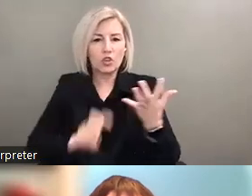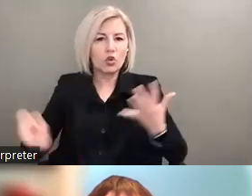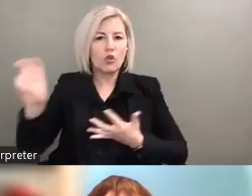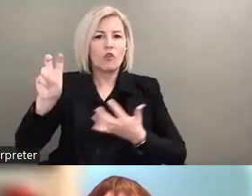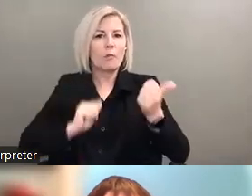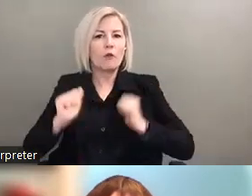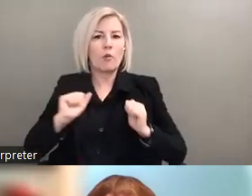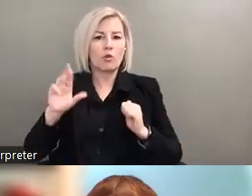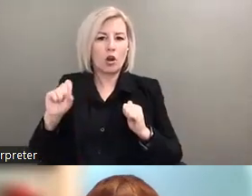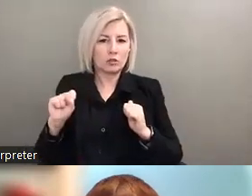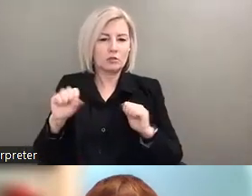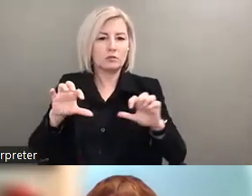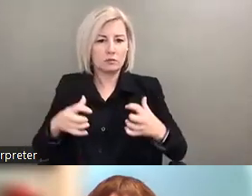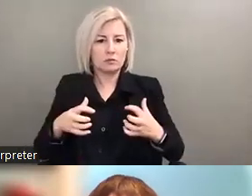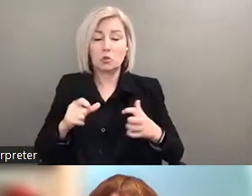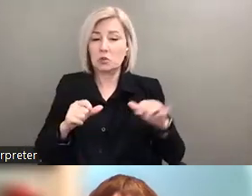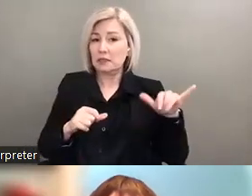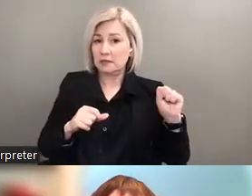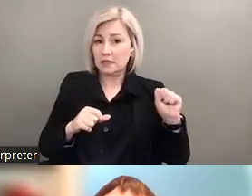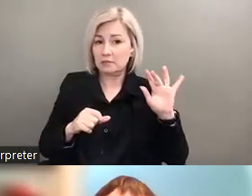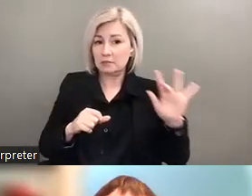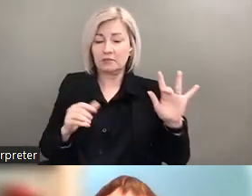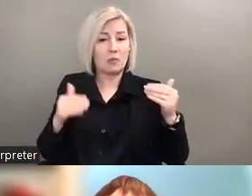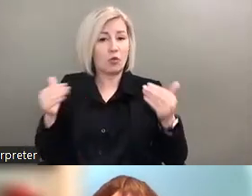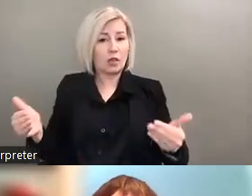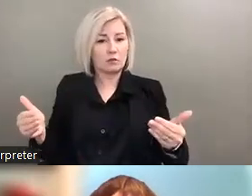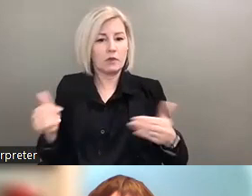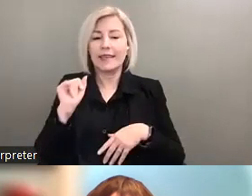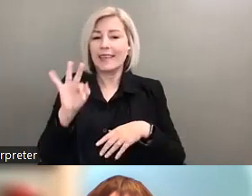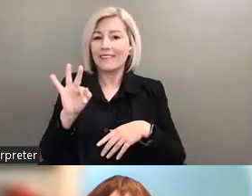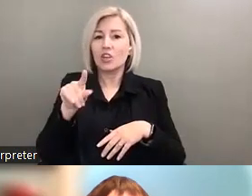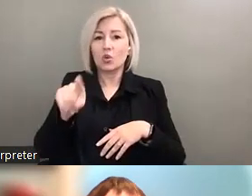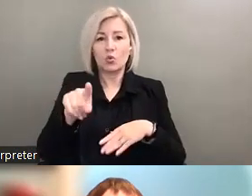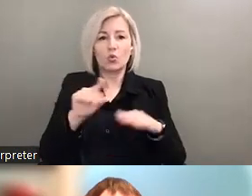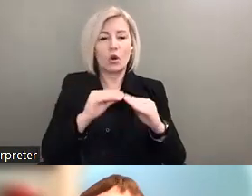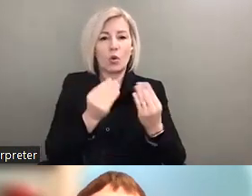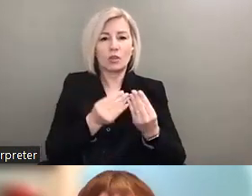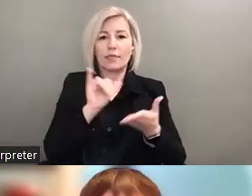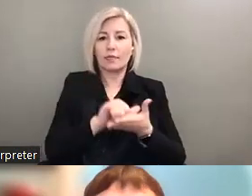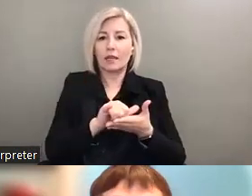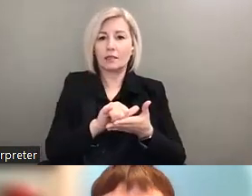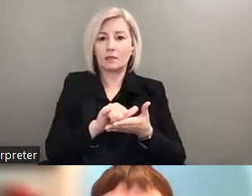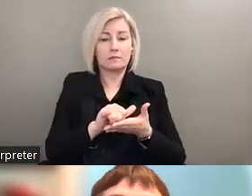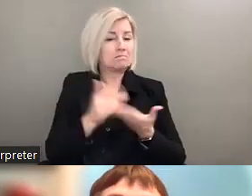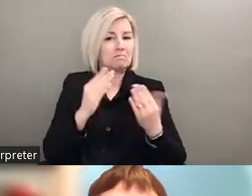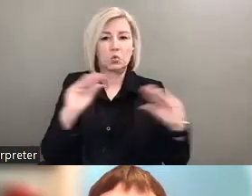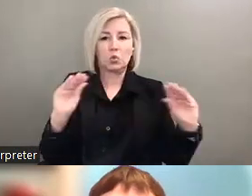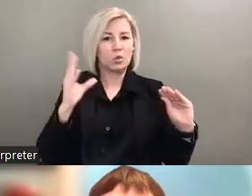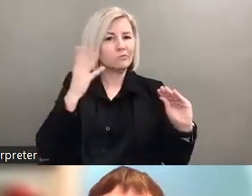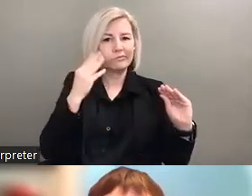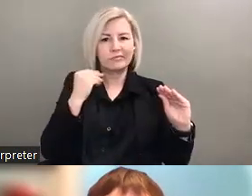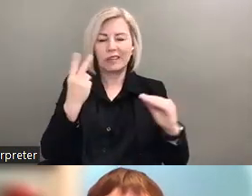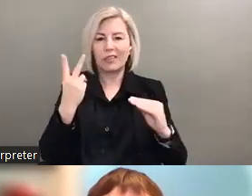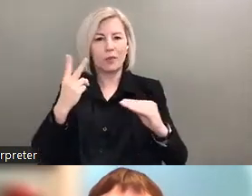ensembles, you can click yes and move on. If you are an organization that doesn't have a 3 or more